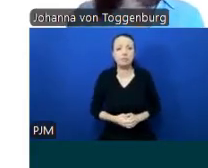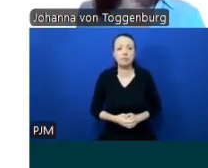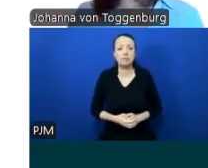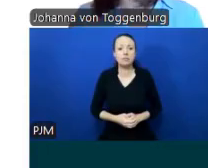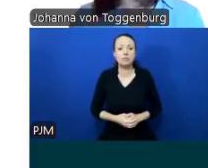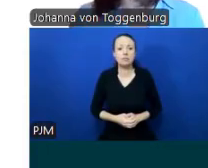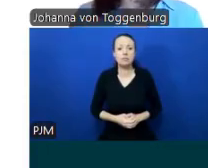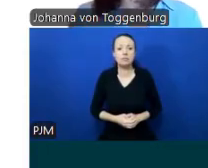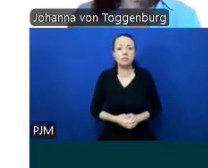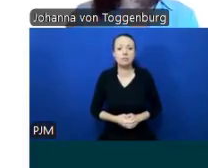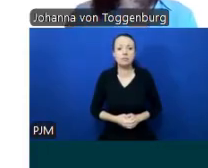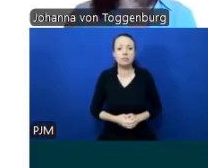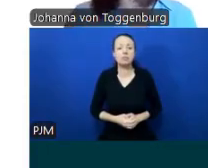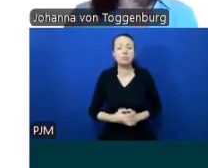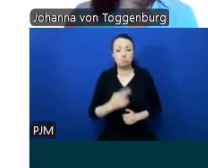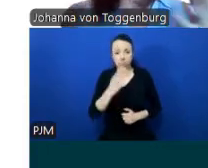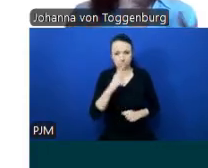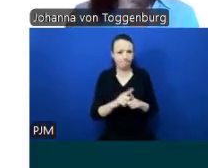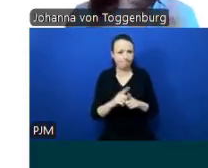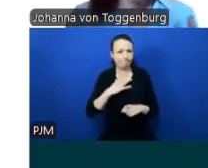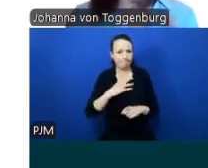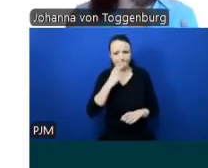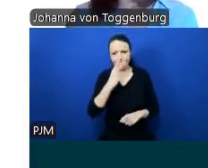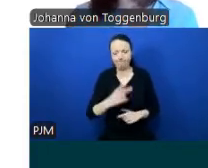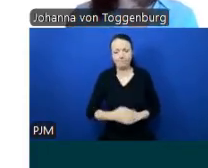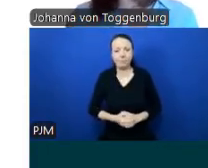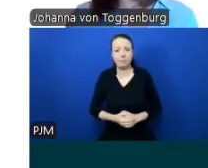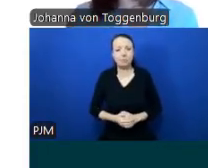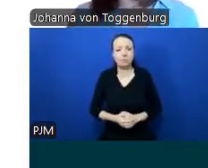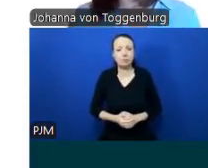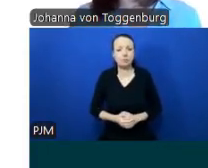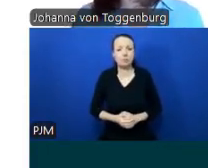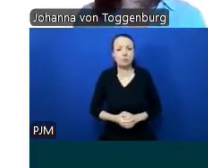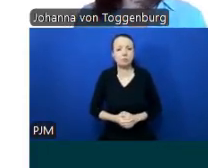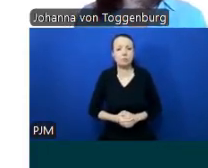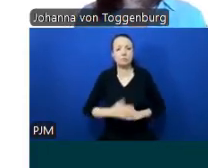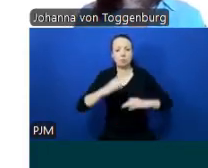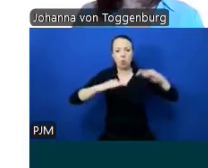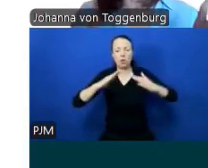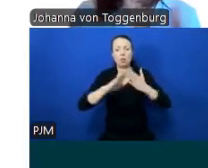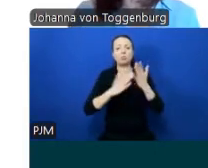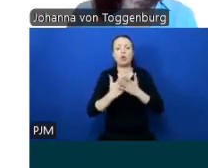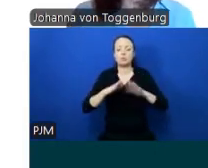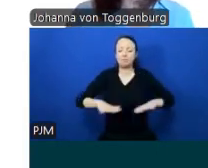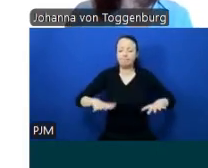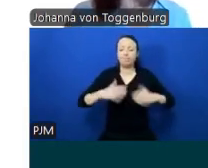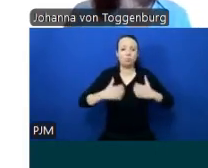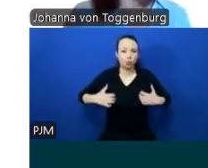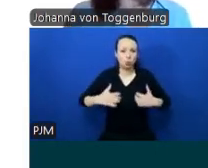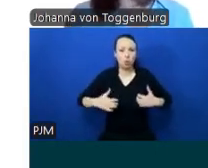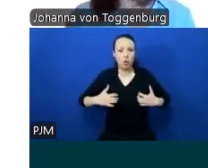where some let's say natural areas, for example, the